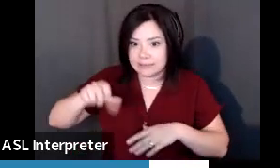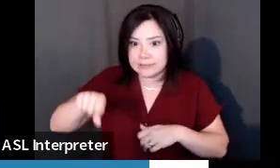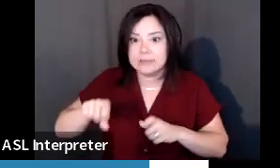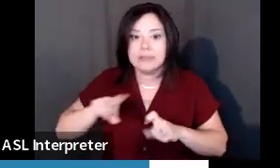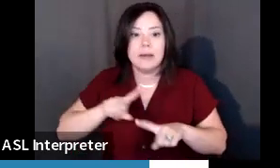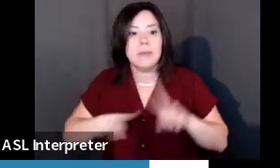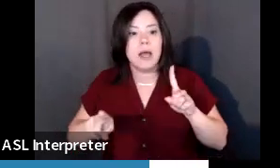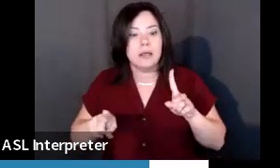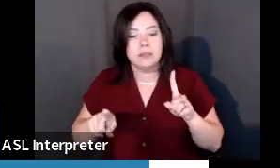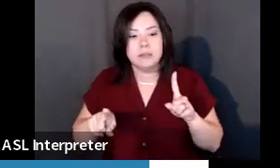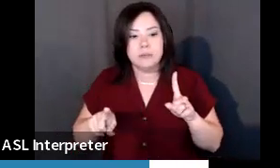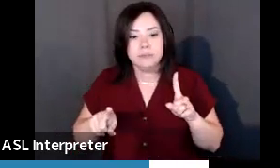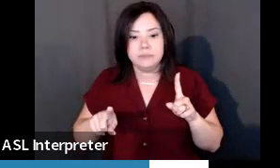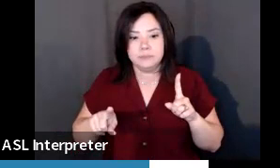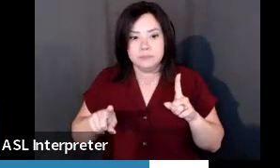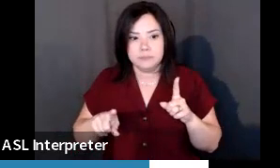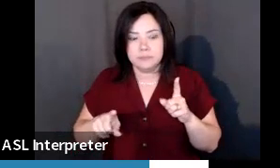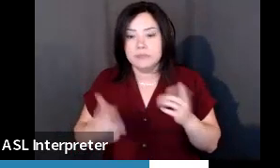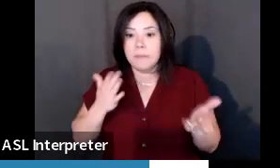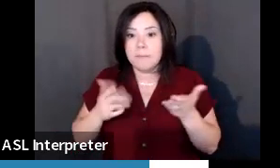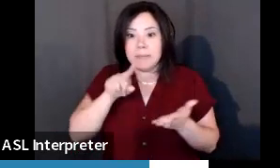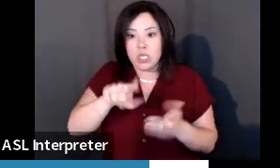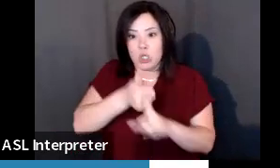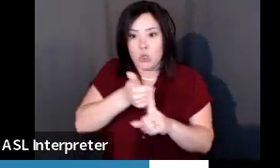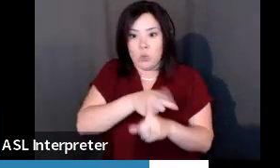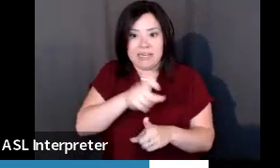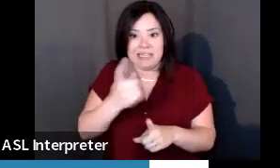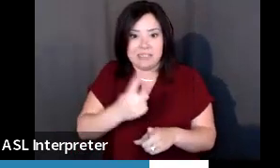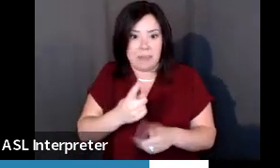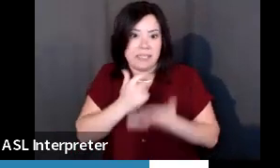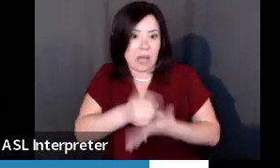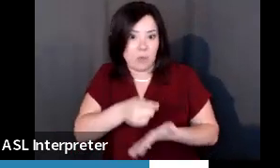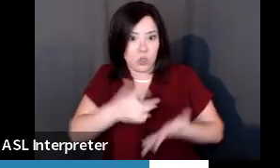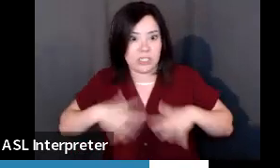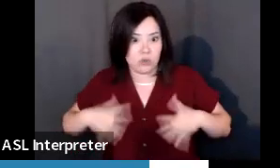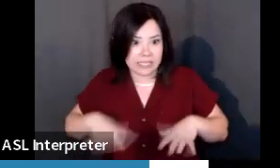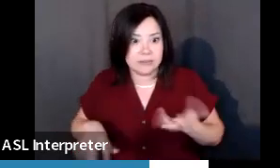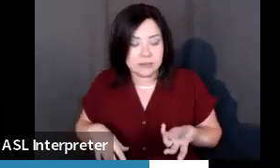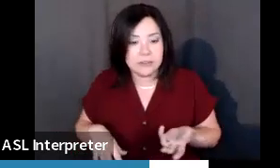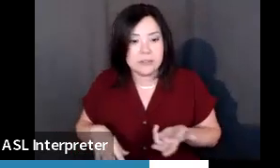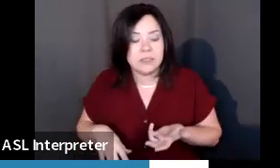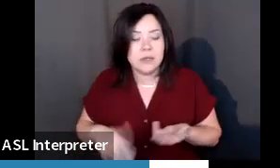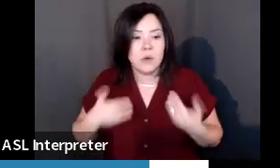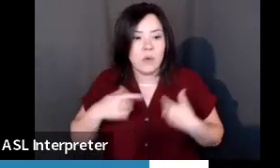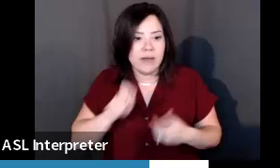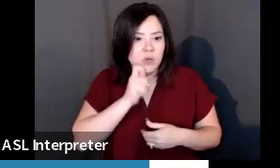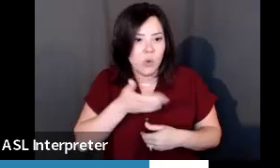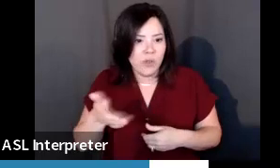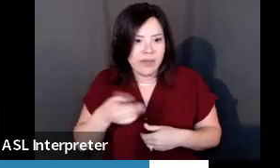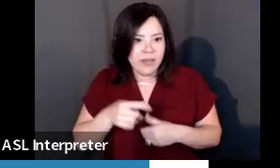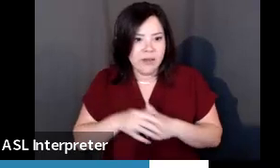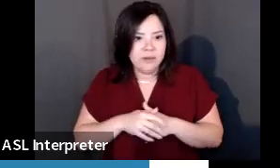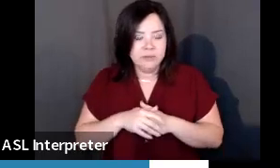that overlap, you need something to help you get dressed. And we have this really cool thing. It's